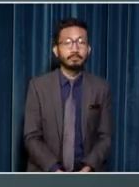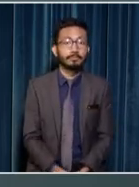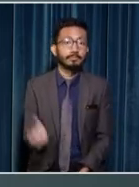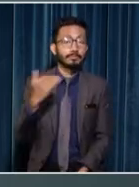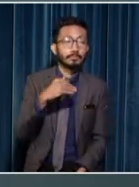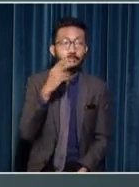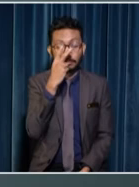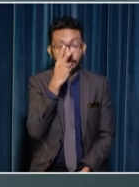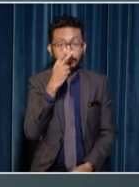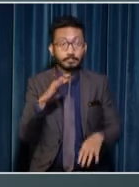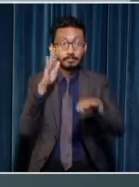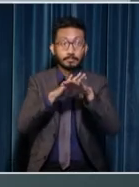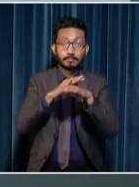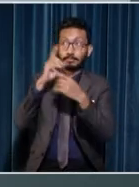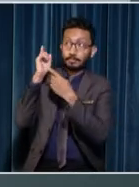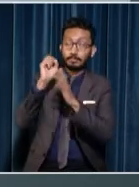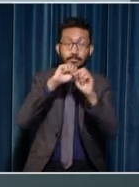Look at this situation.